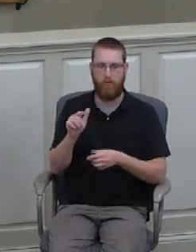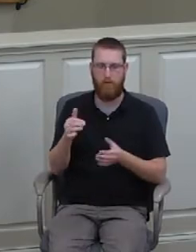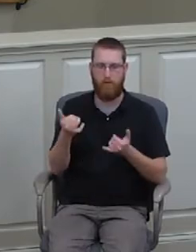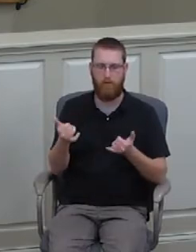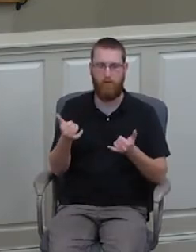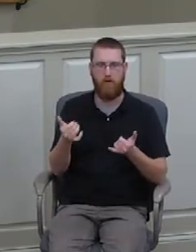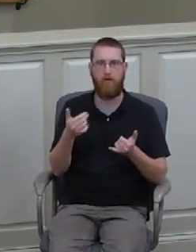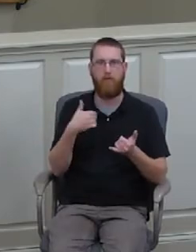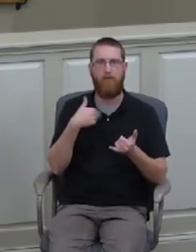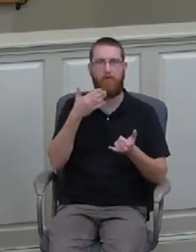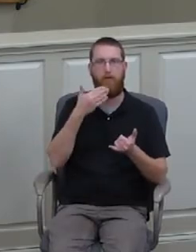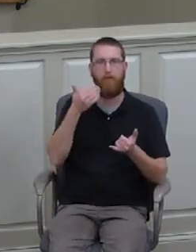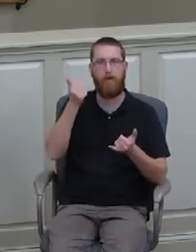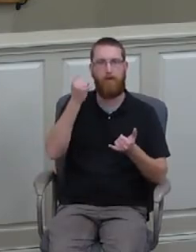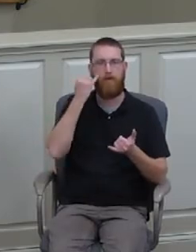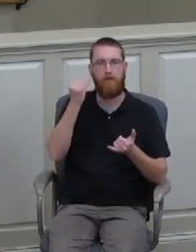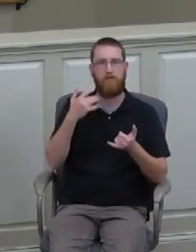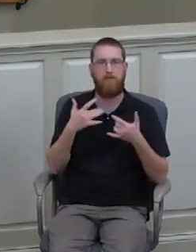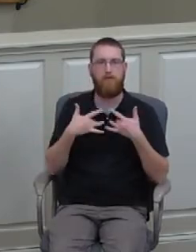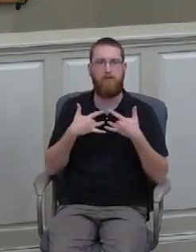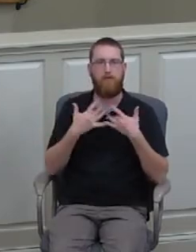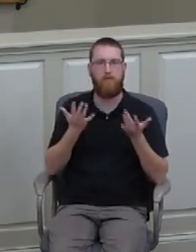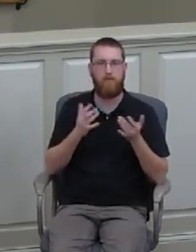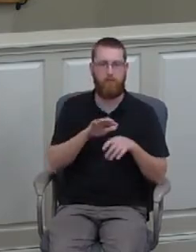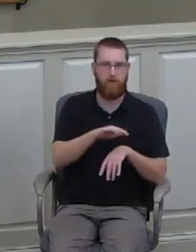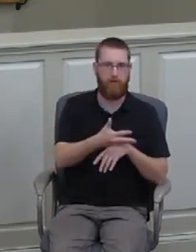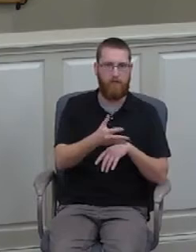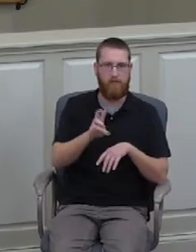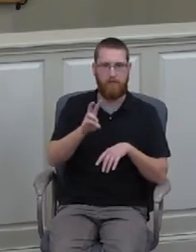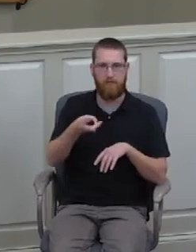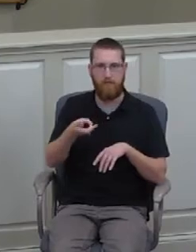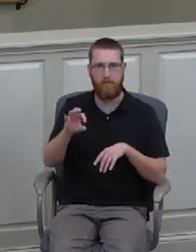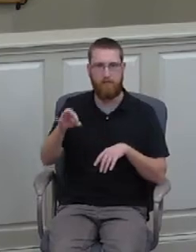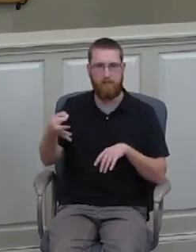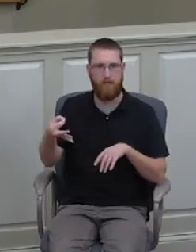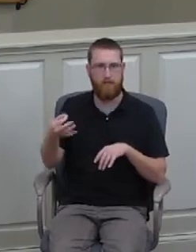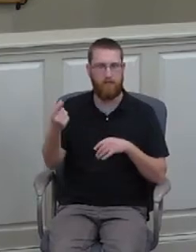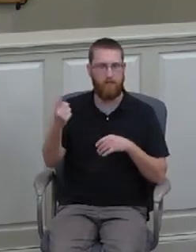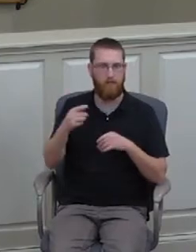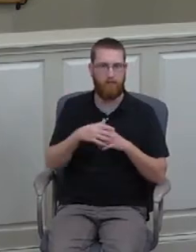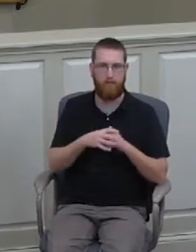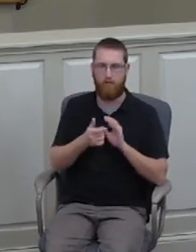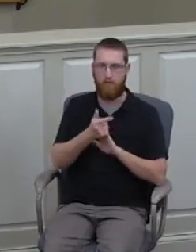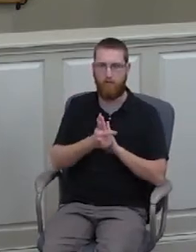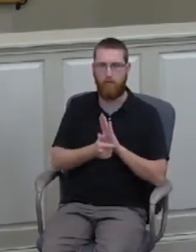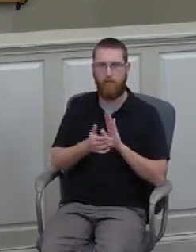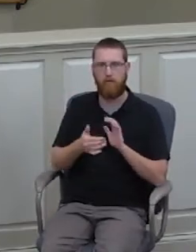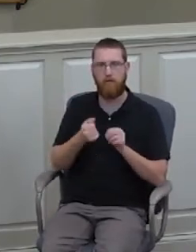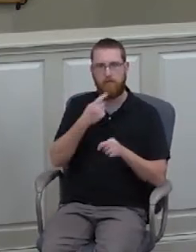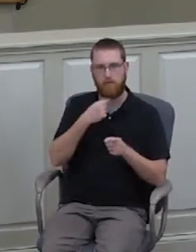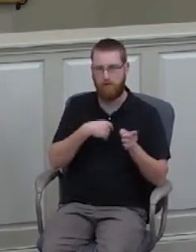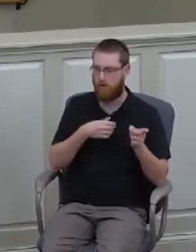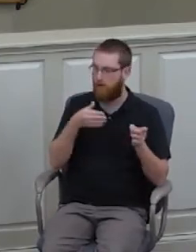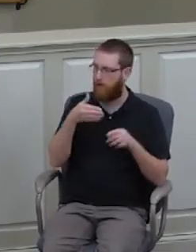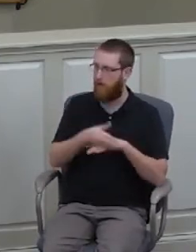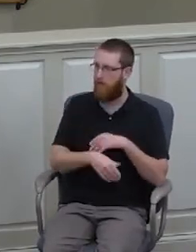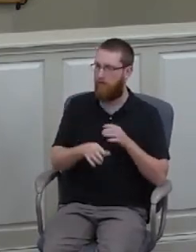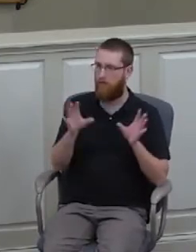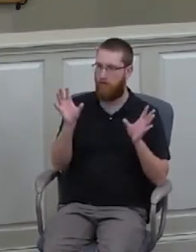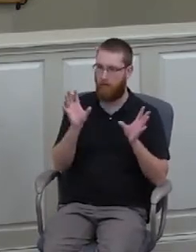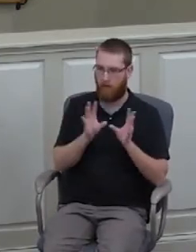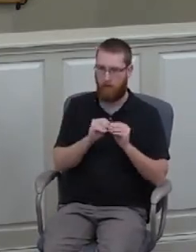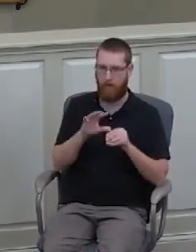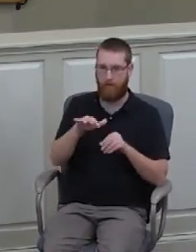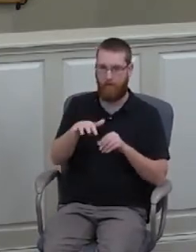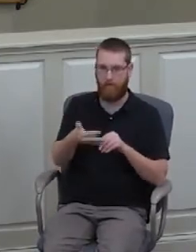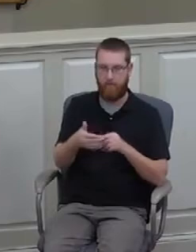maybe have a better idea on the 5th, 6th, or the 9th. I think you'll have a better idea after you meet on the 5th. Yeah.